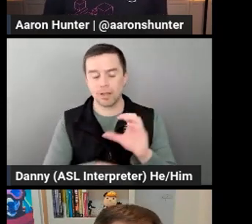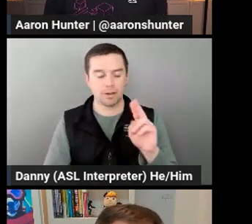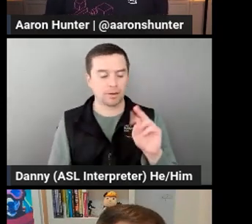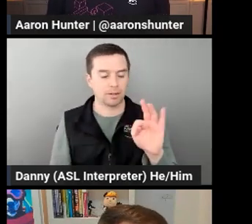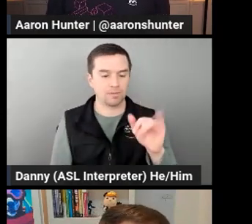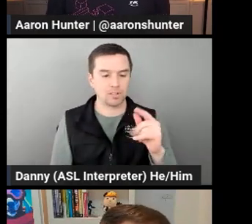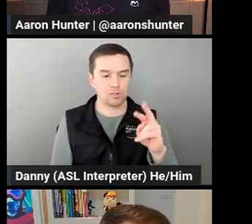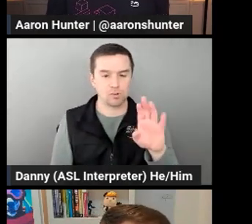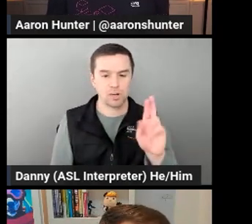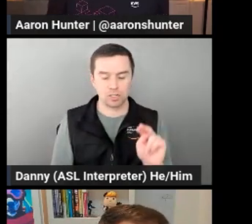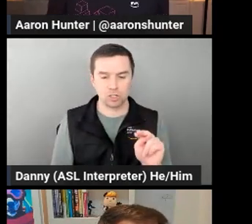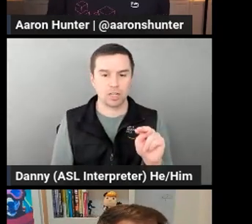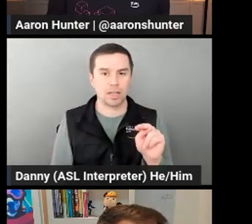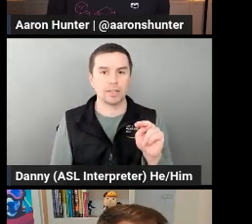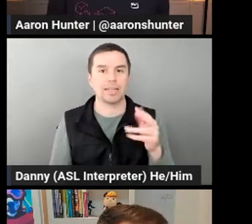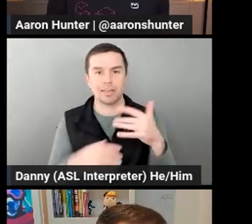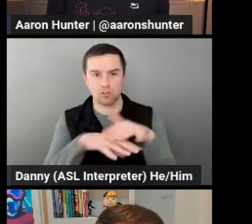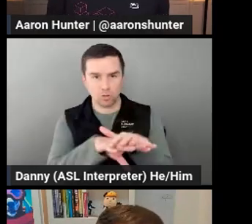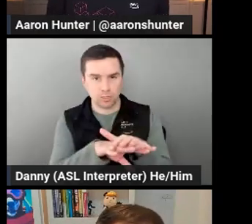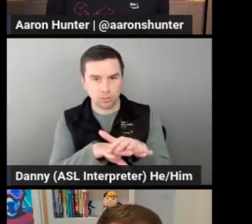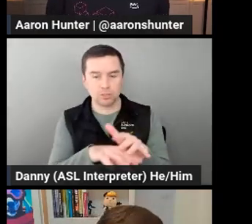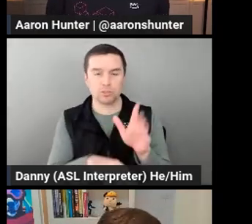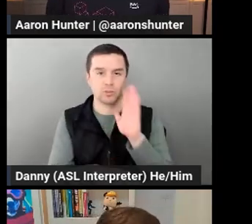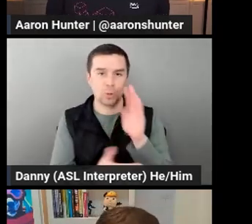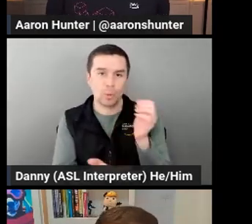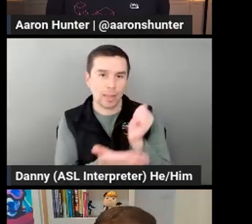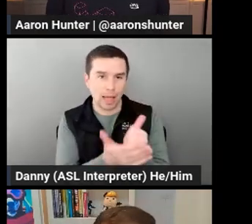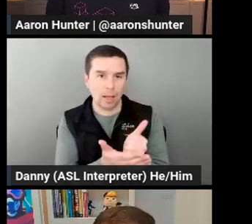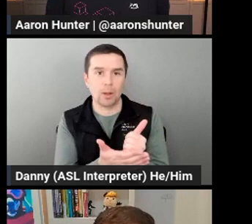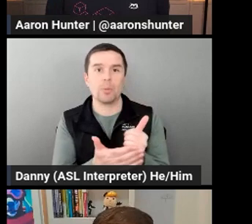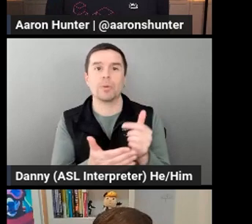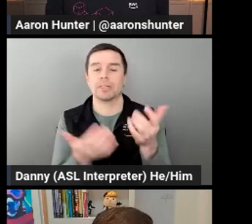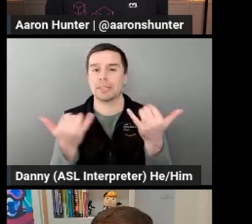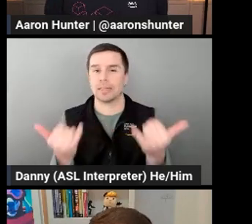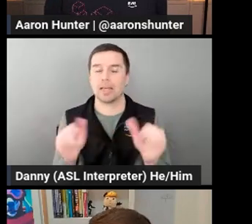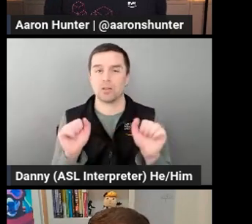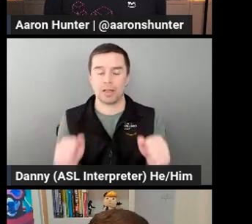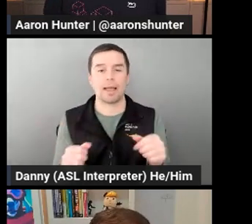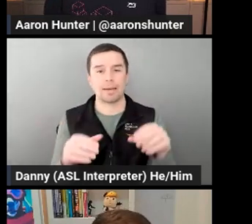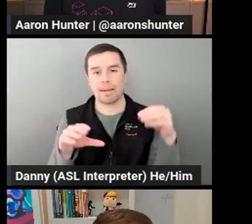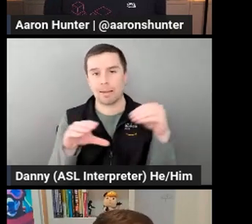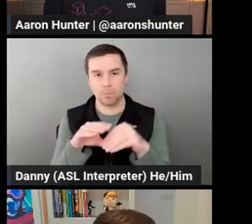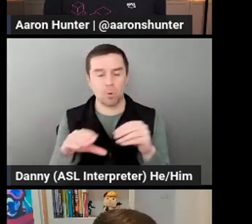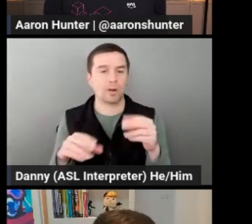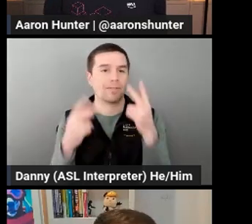set up. We're going to help you with that. But today you can absolutely import it and visualize it.